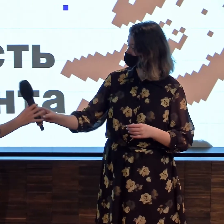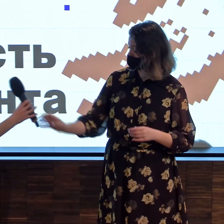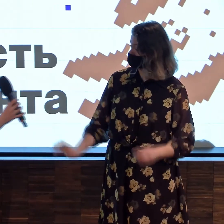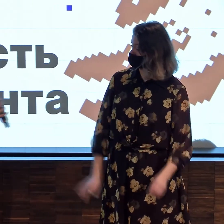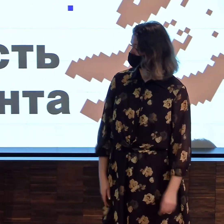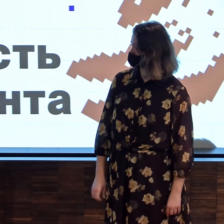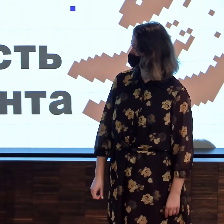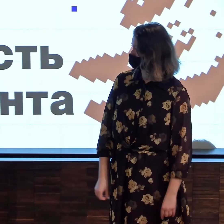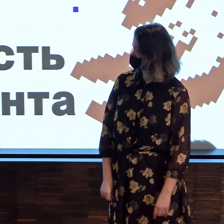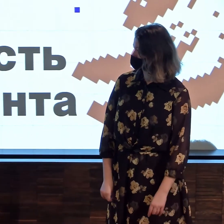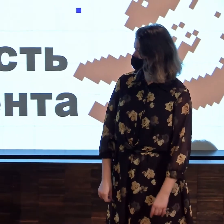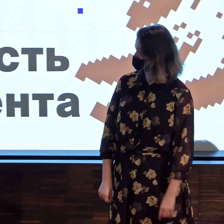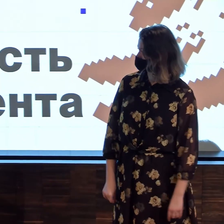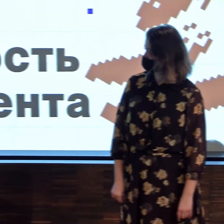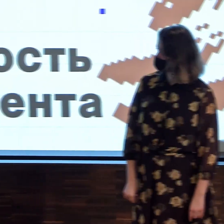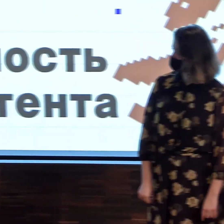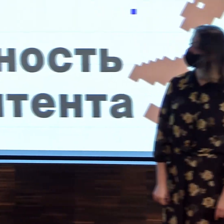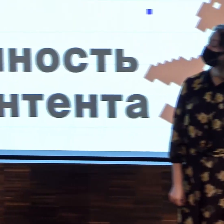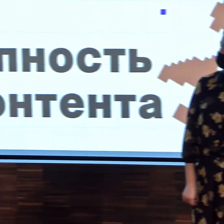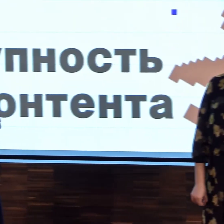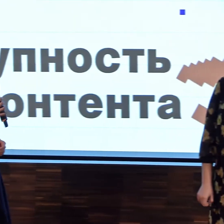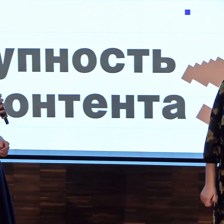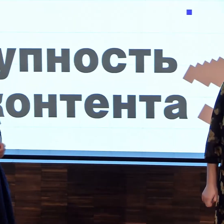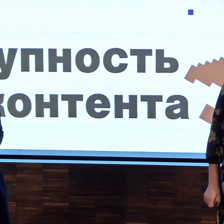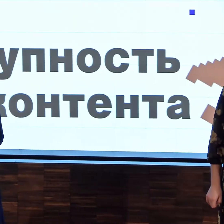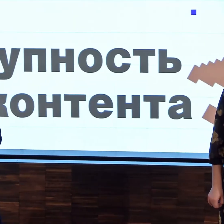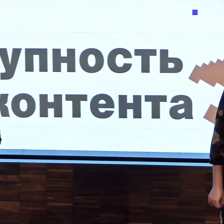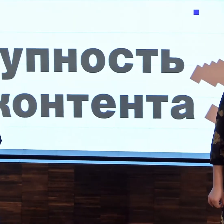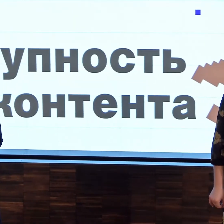content accessibility guidelines.